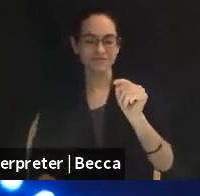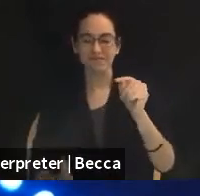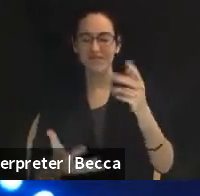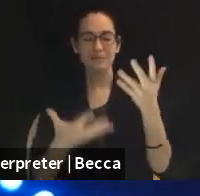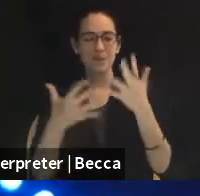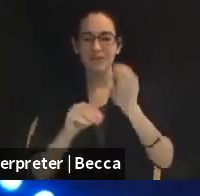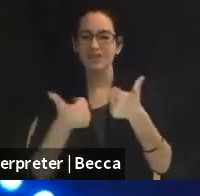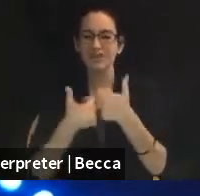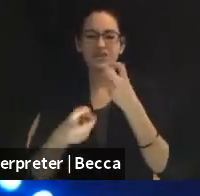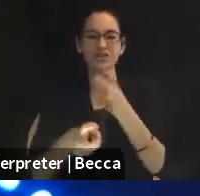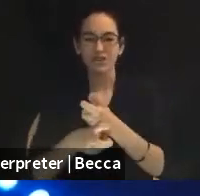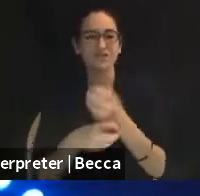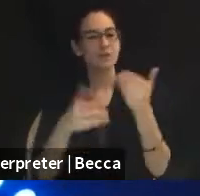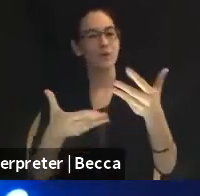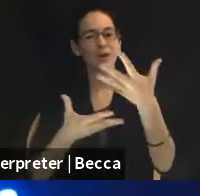these words of this song.